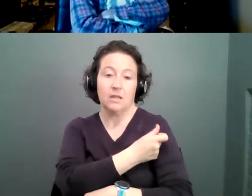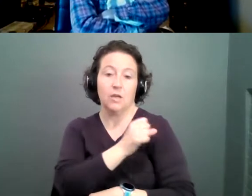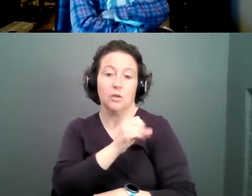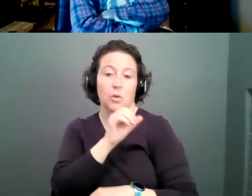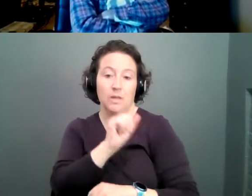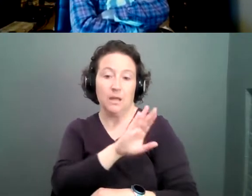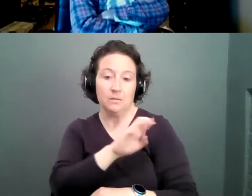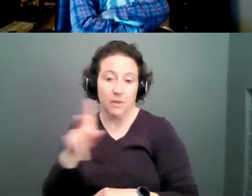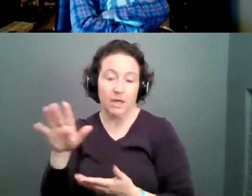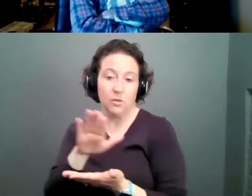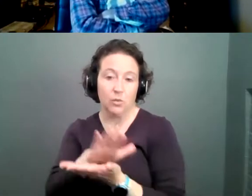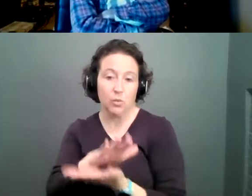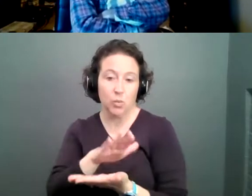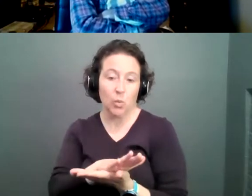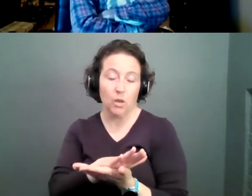their school.